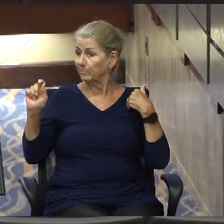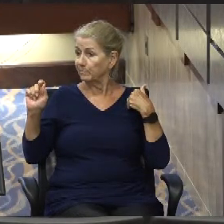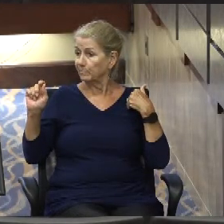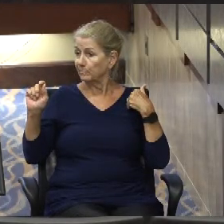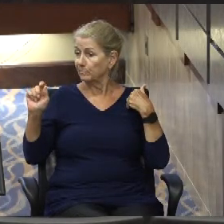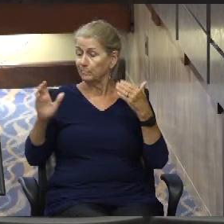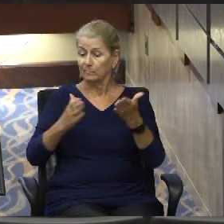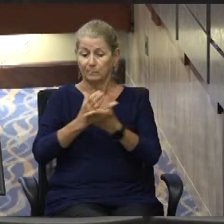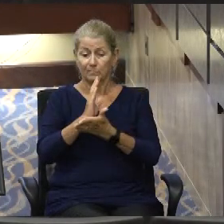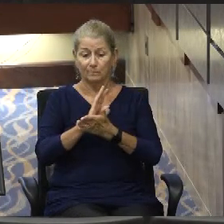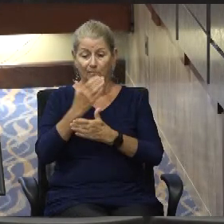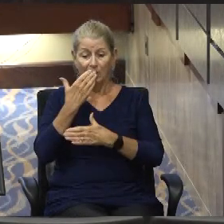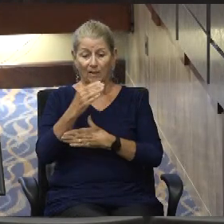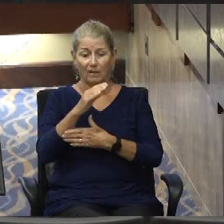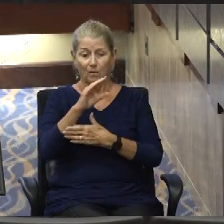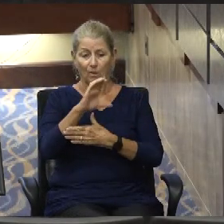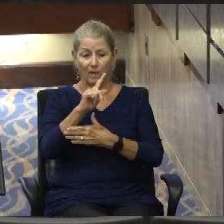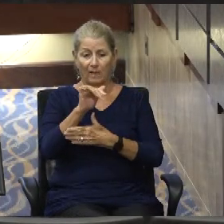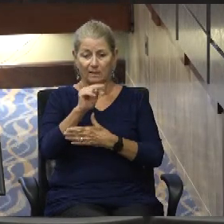All right, thank you, Clint.